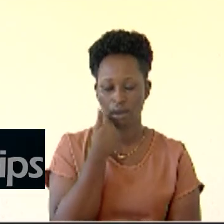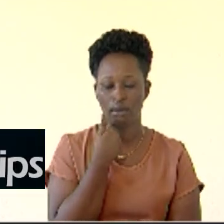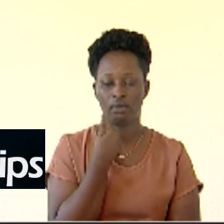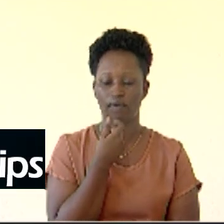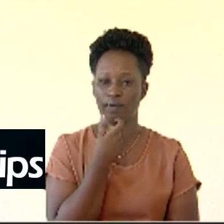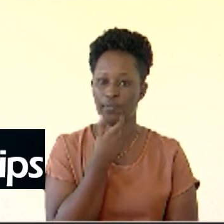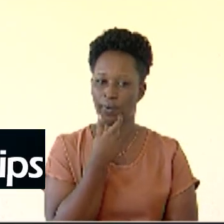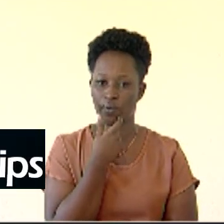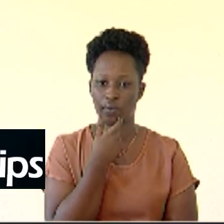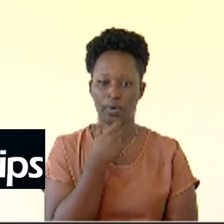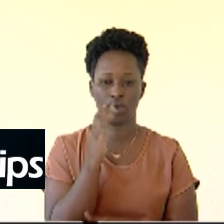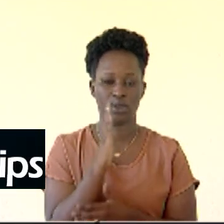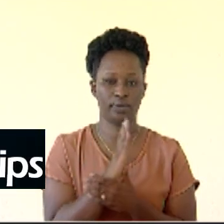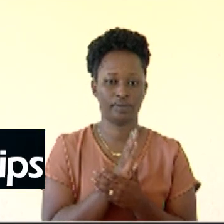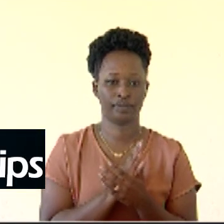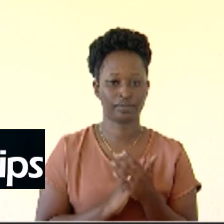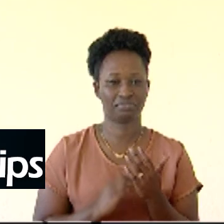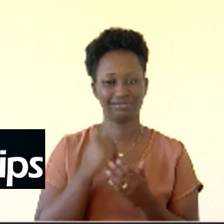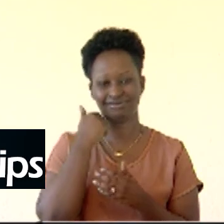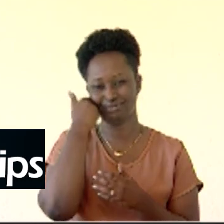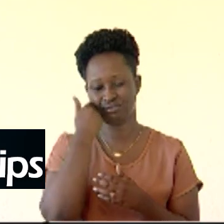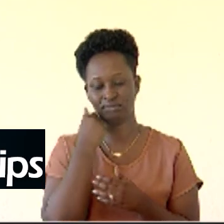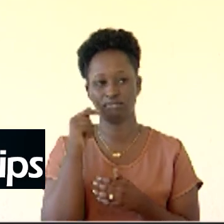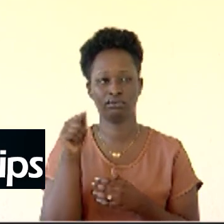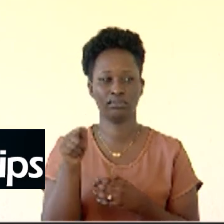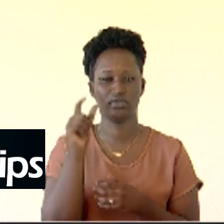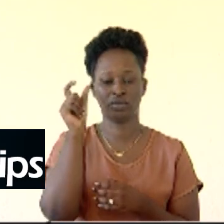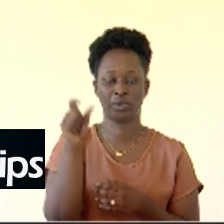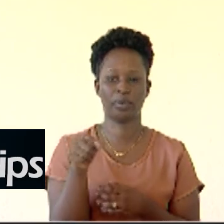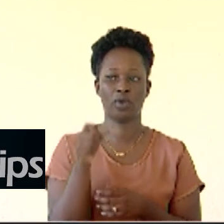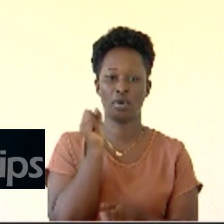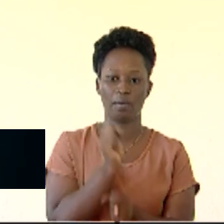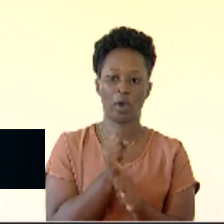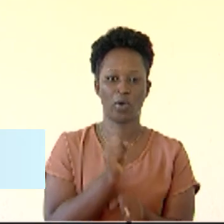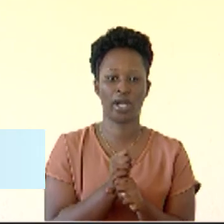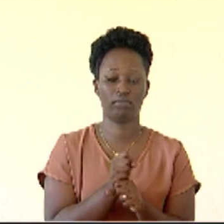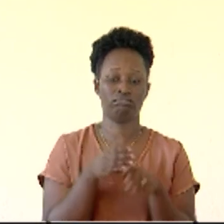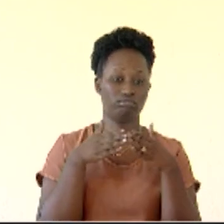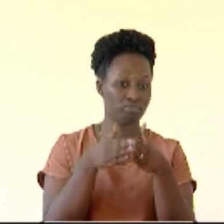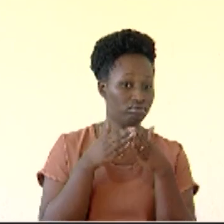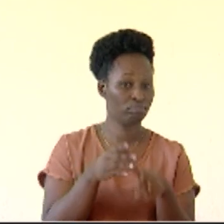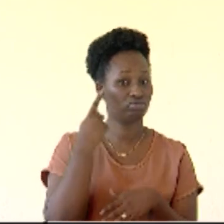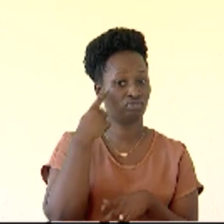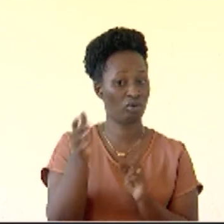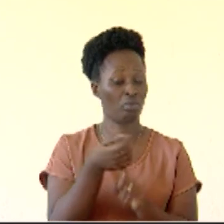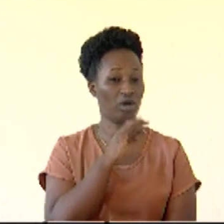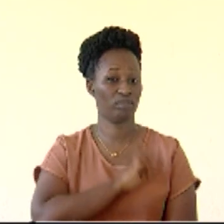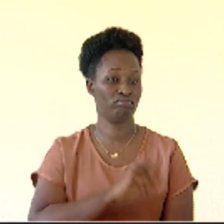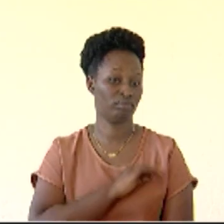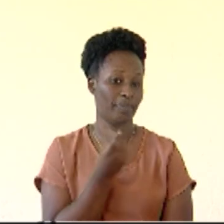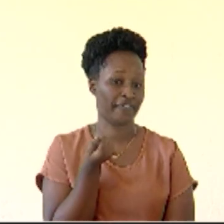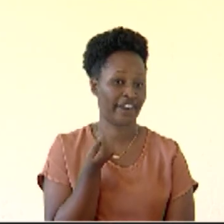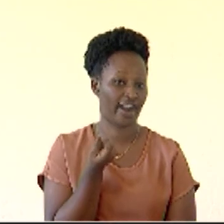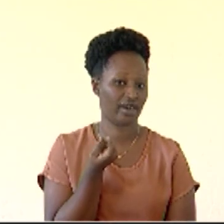are sex workers, these are some of the people who are working for financial gain, prostitution, prostitutes.